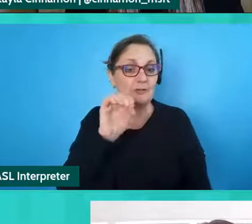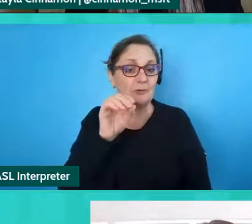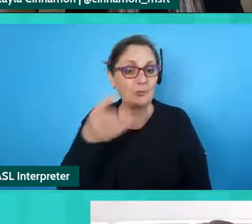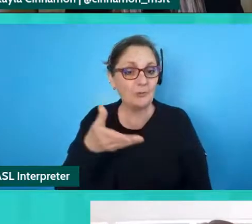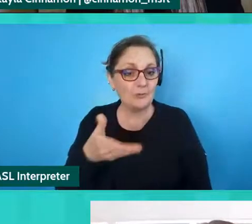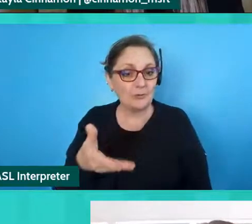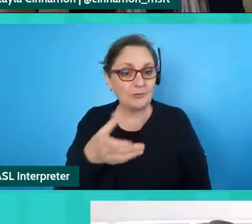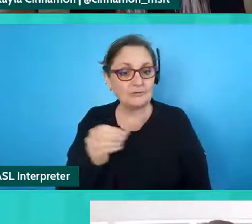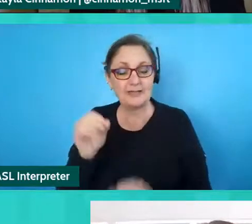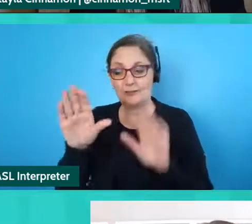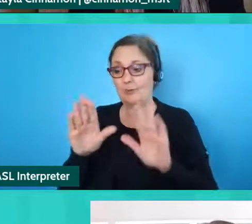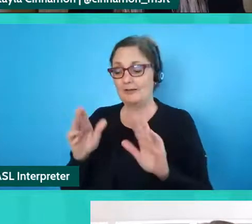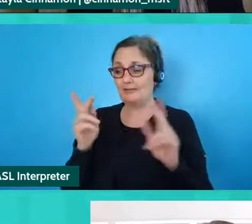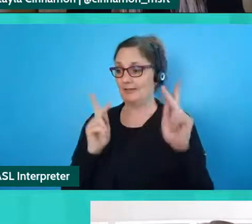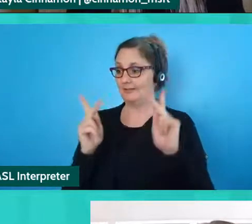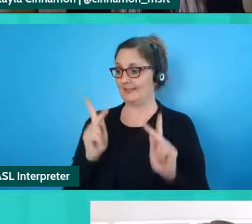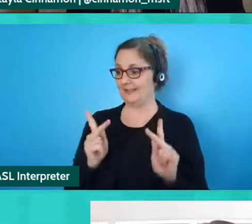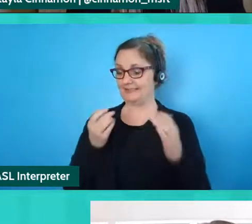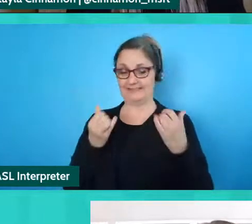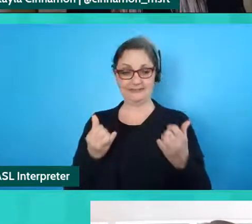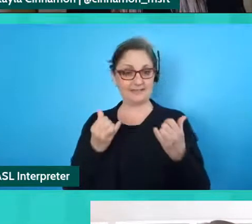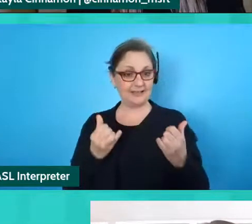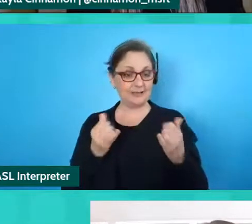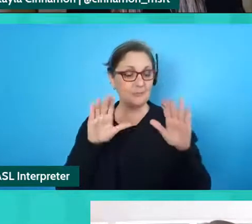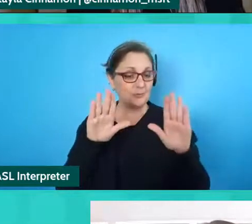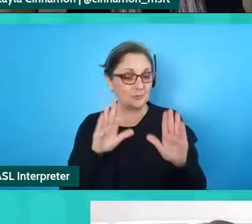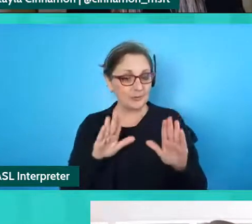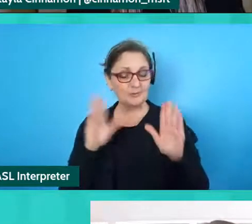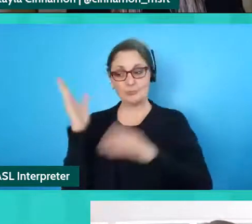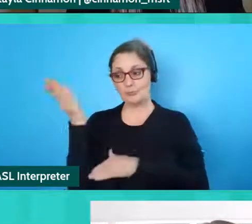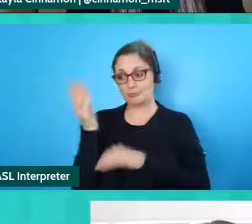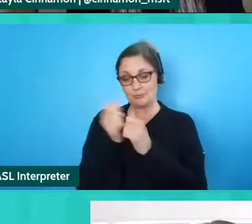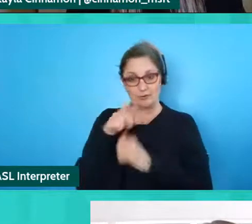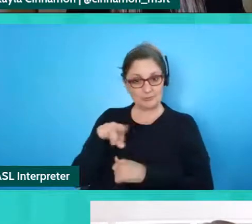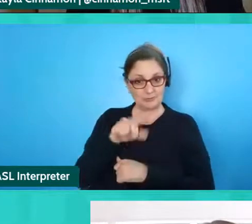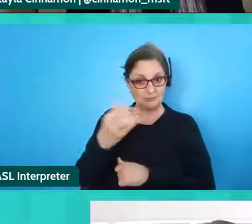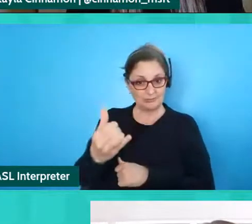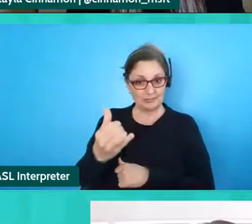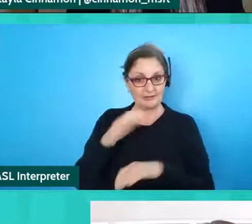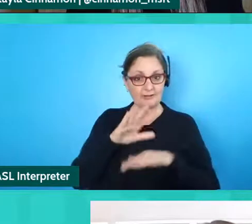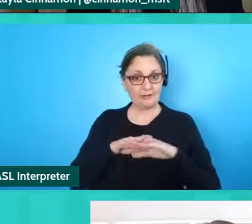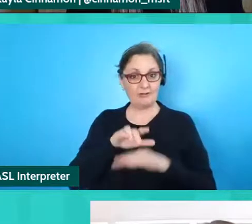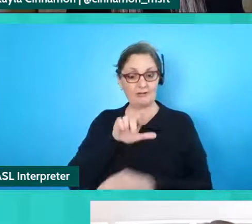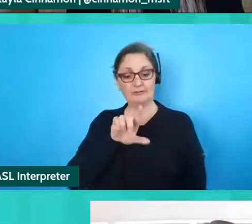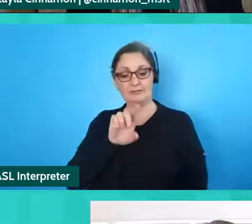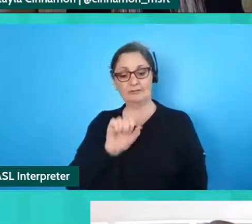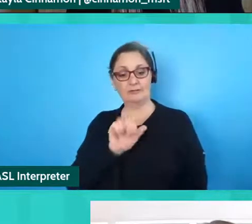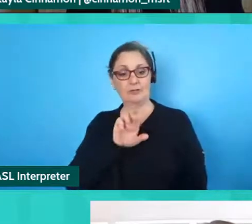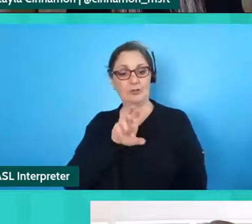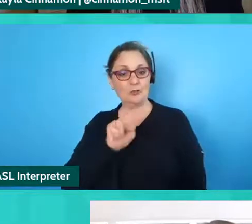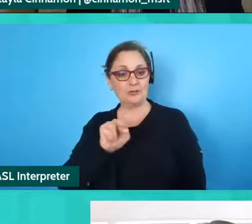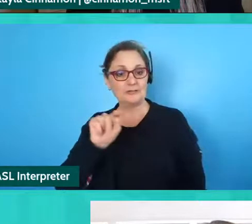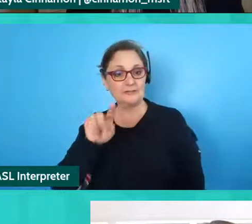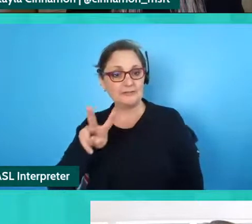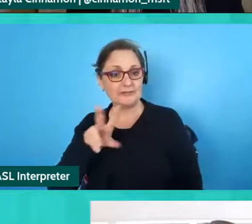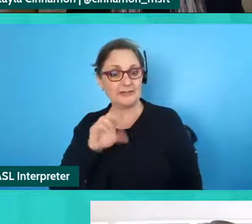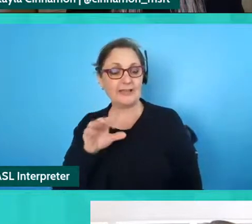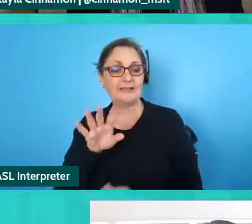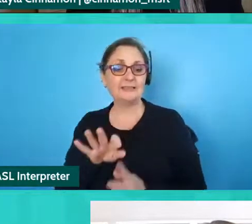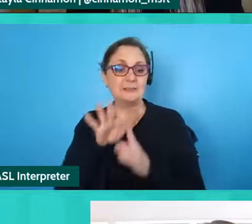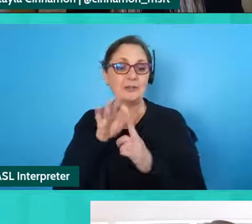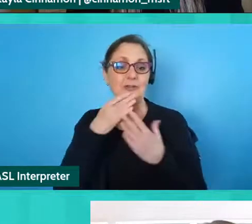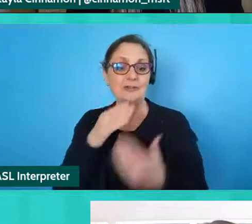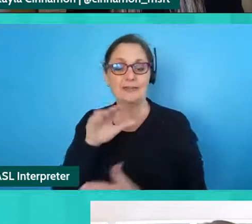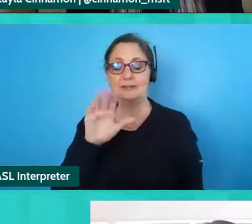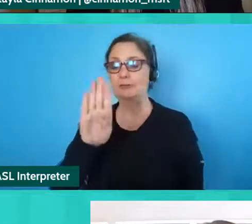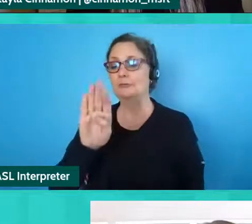all the wonderful guests we've had today. It's been wonderful to present with you today here on Learn TV. And I want to say a special thank you to Belle, who's our